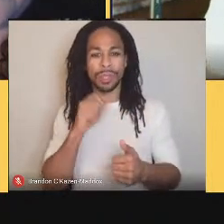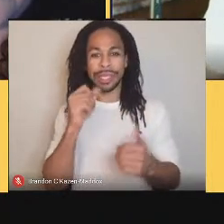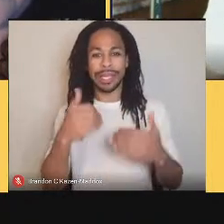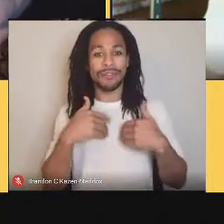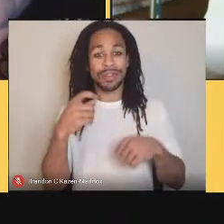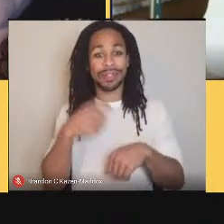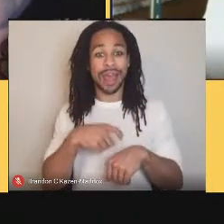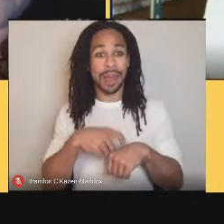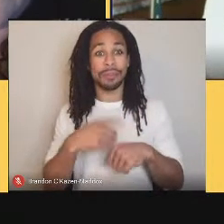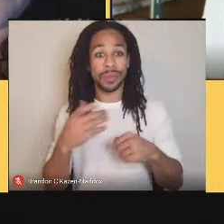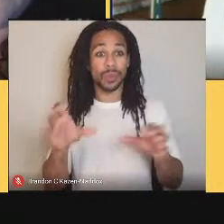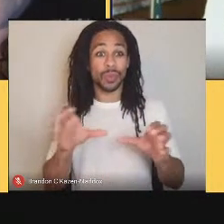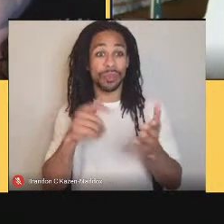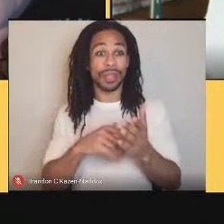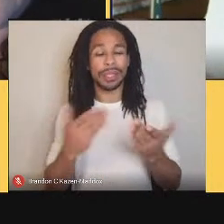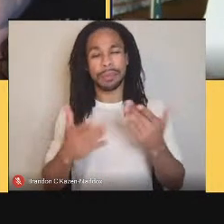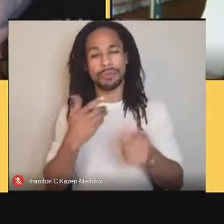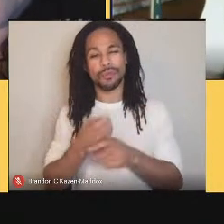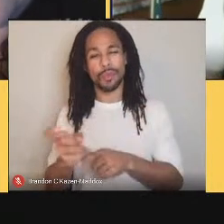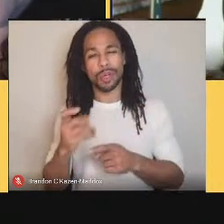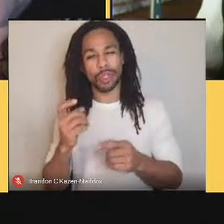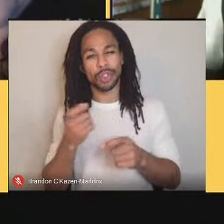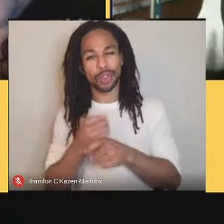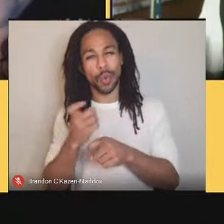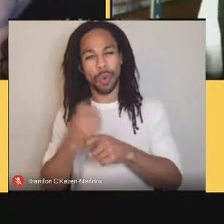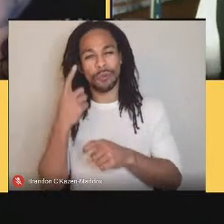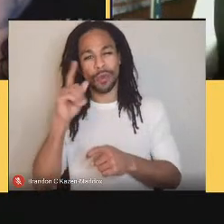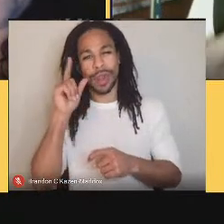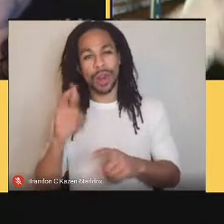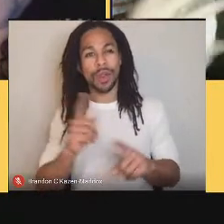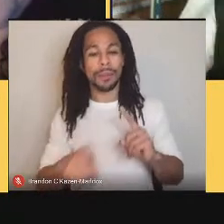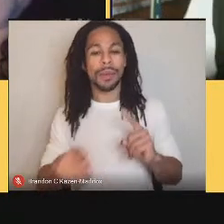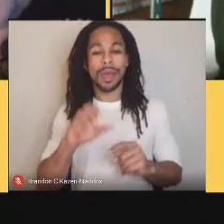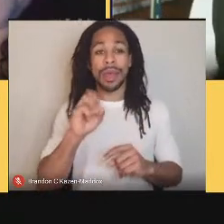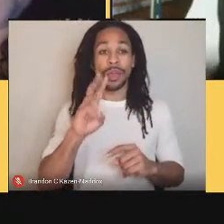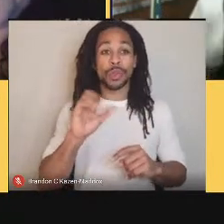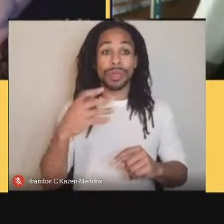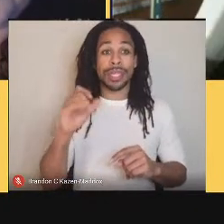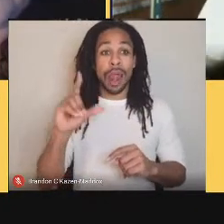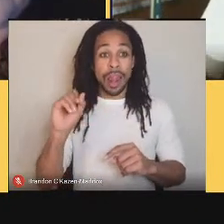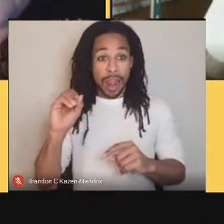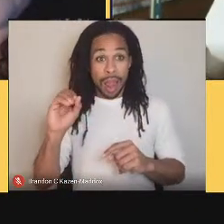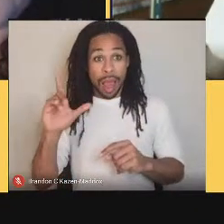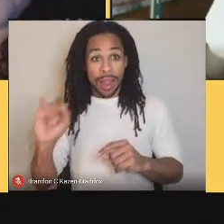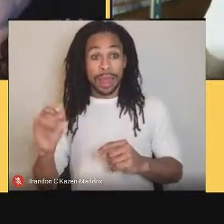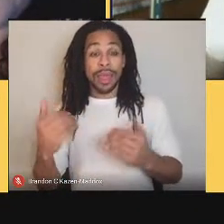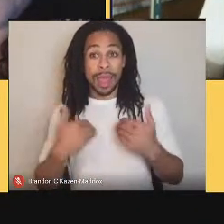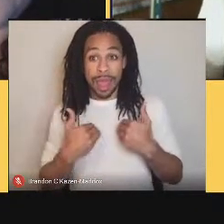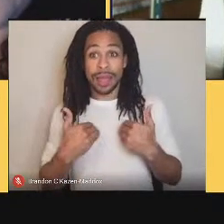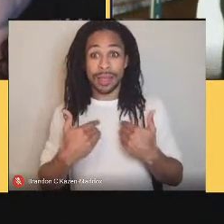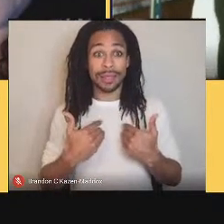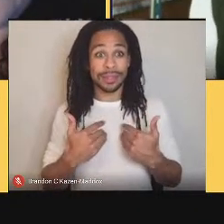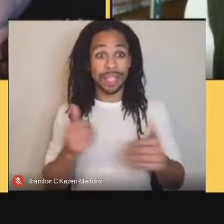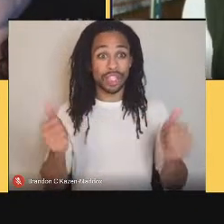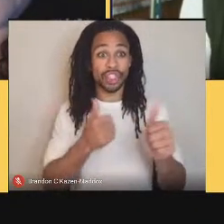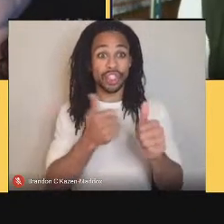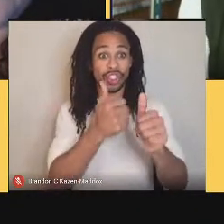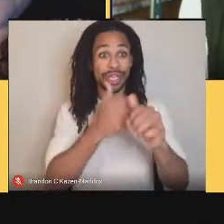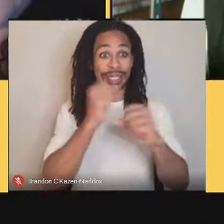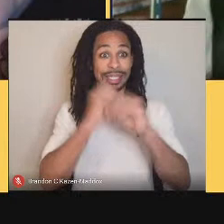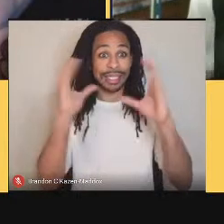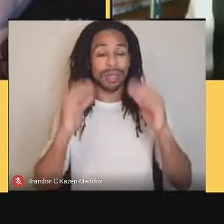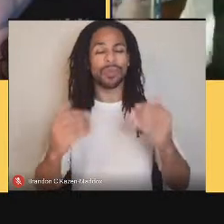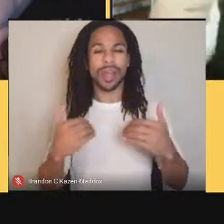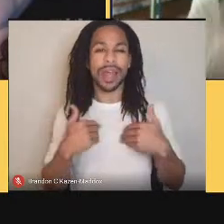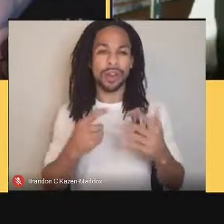may be ruining a joke for later, but in one of the scenes in Swiss and Lali where it's this big chase scene because we're running out of time, we had an original version